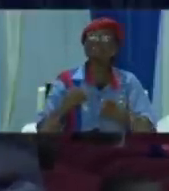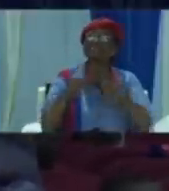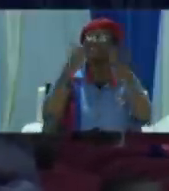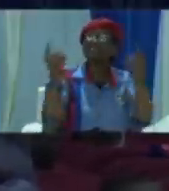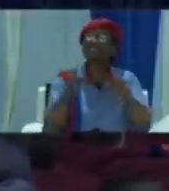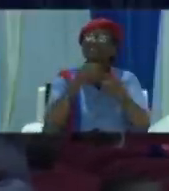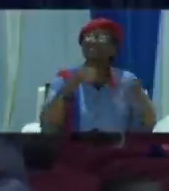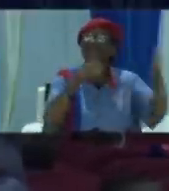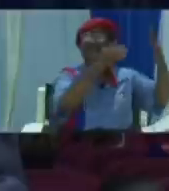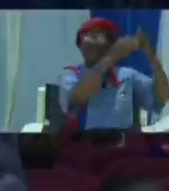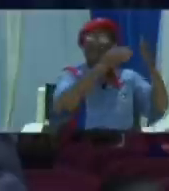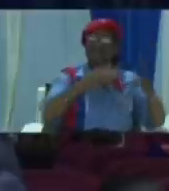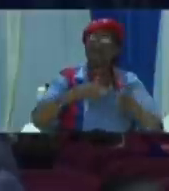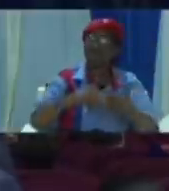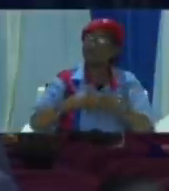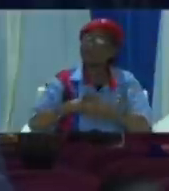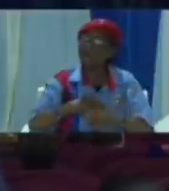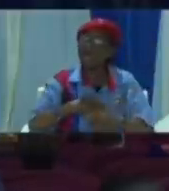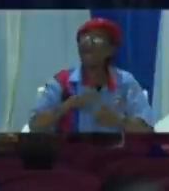God?